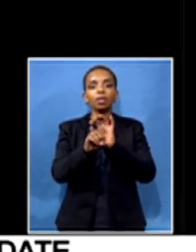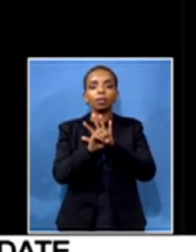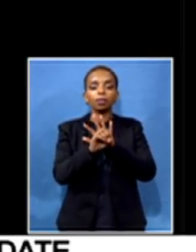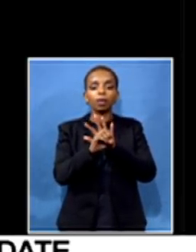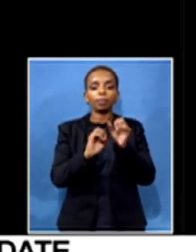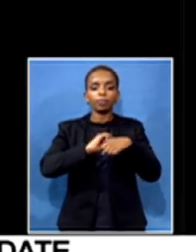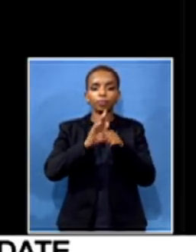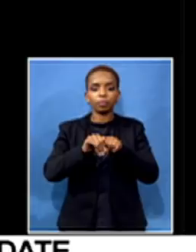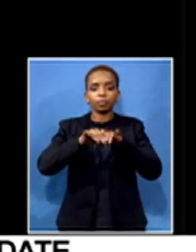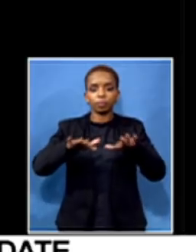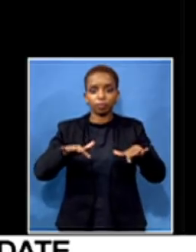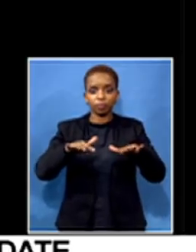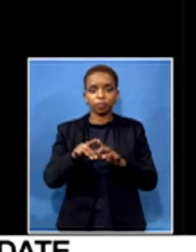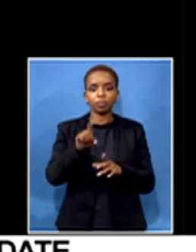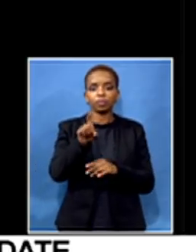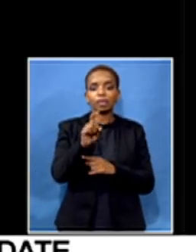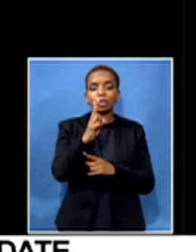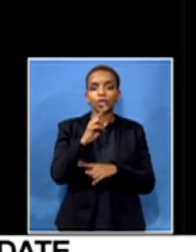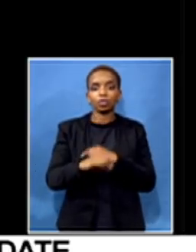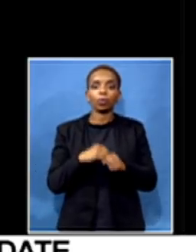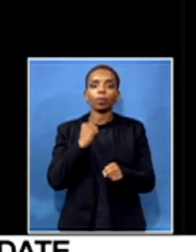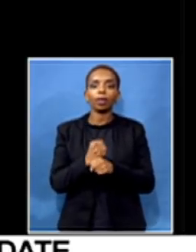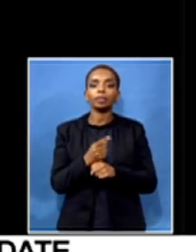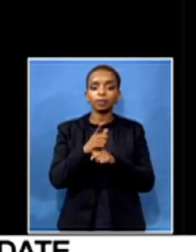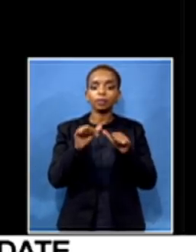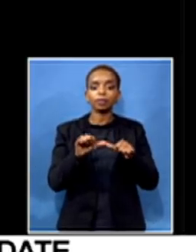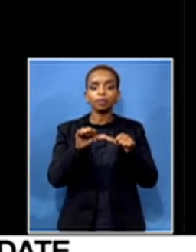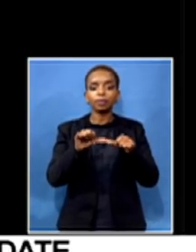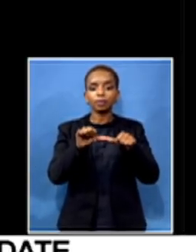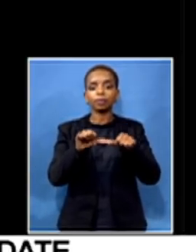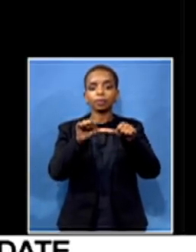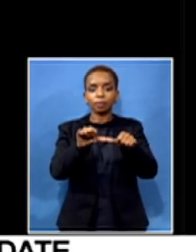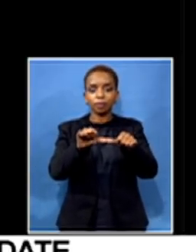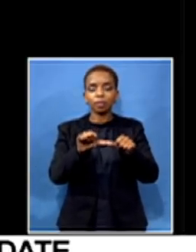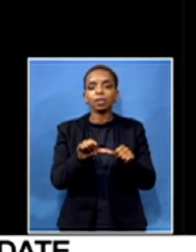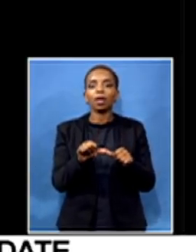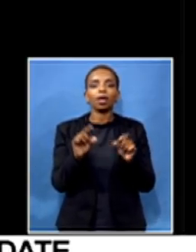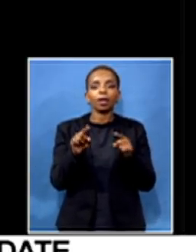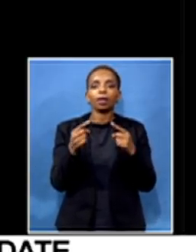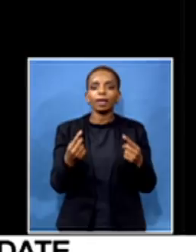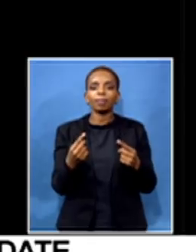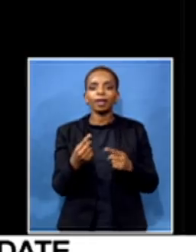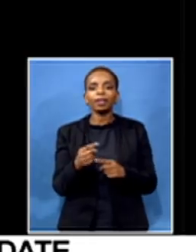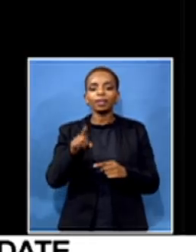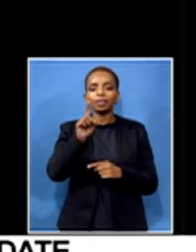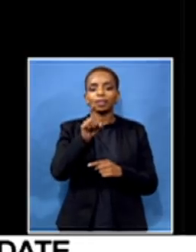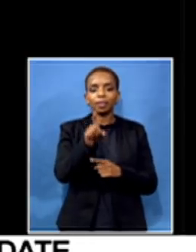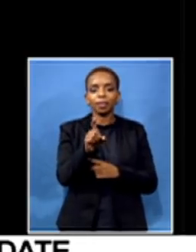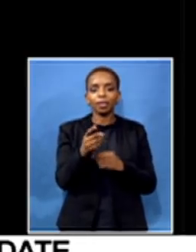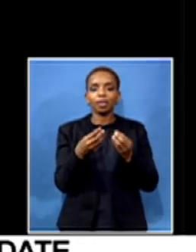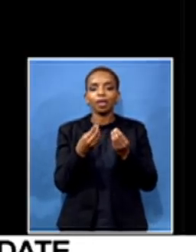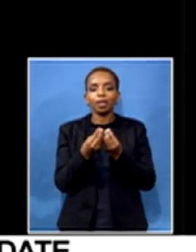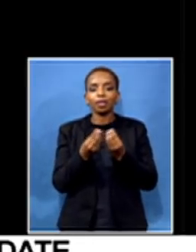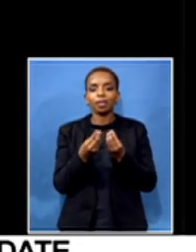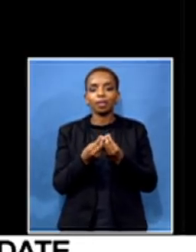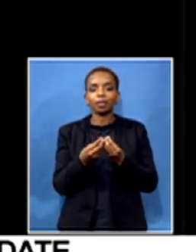in the process, it's not sustainable to actually avoid going back to school. We will keep improving as we go along and we'll learn